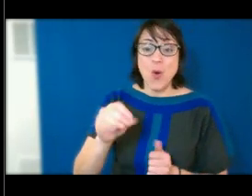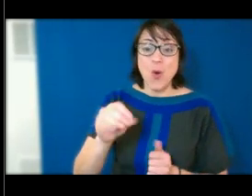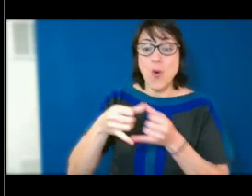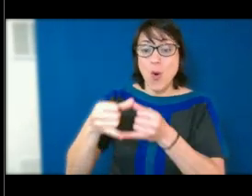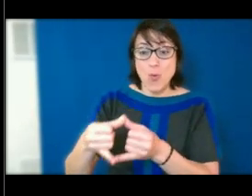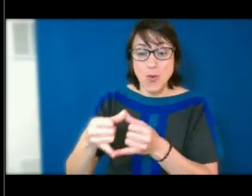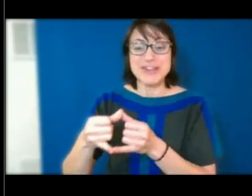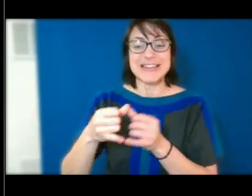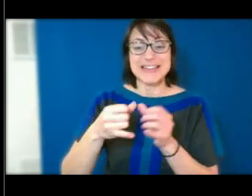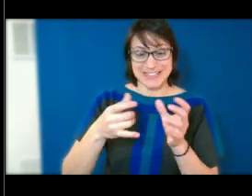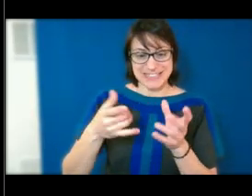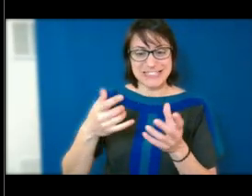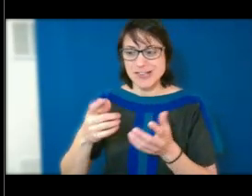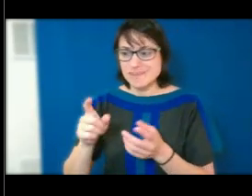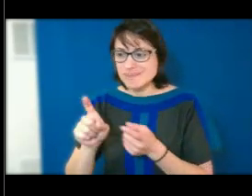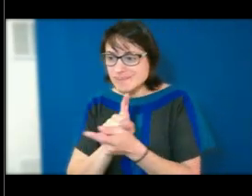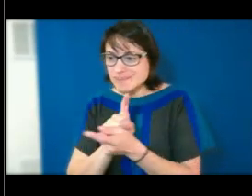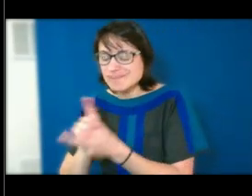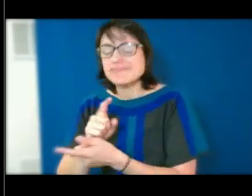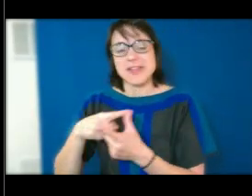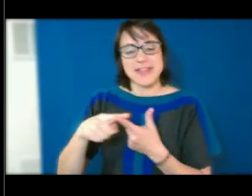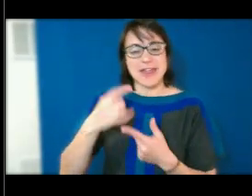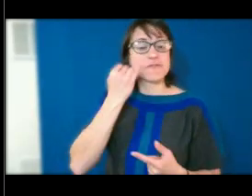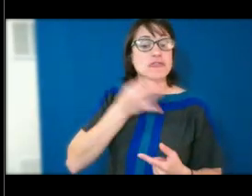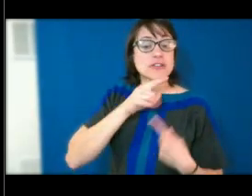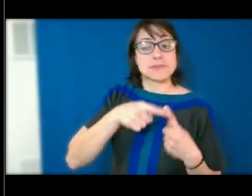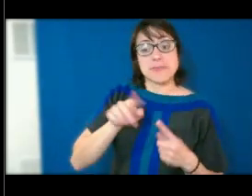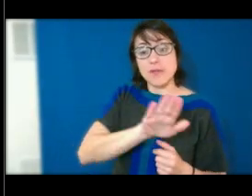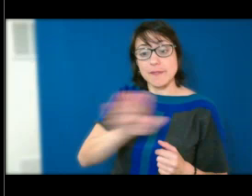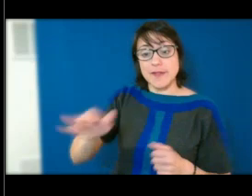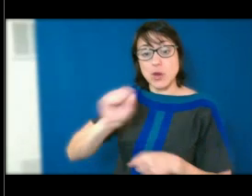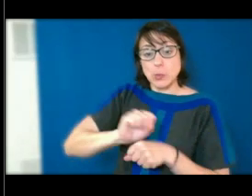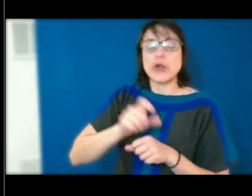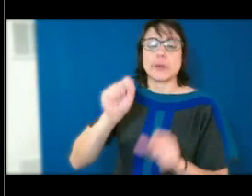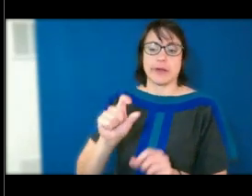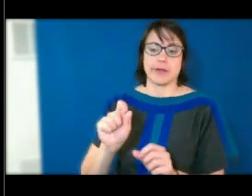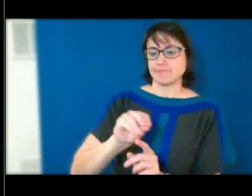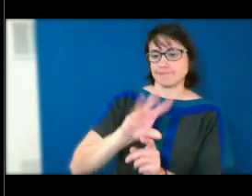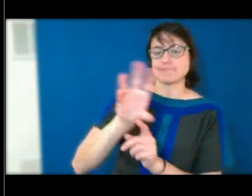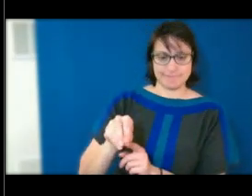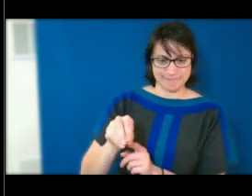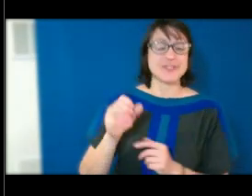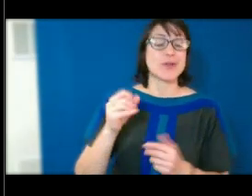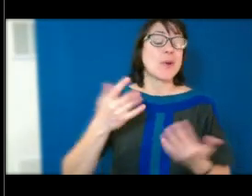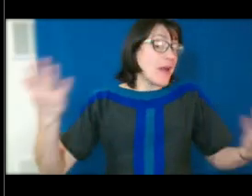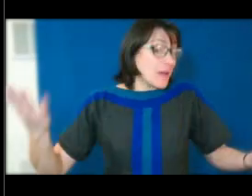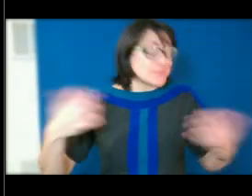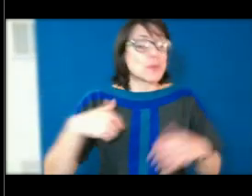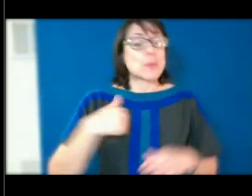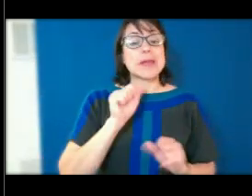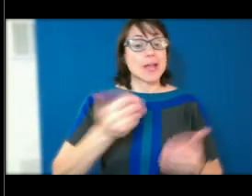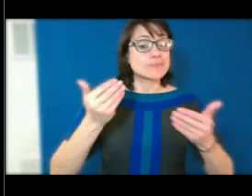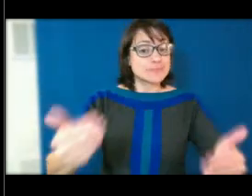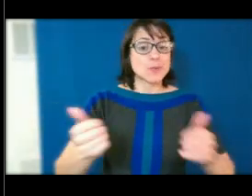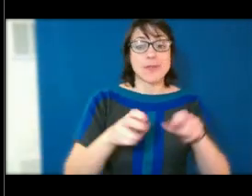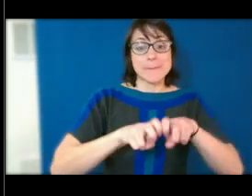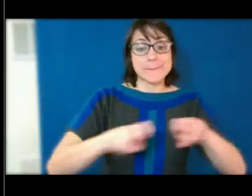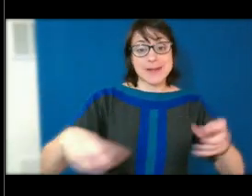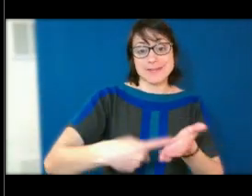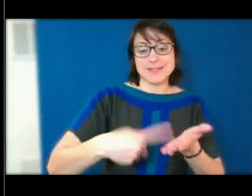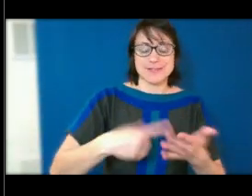has any questions, but otherwise we can launch straight into the panel discussion. And I'm just so excited you're all here. It's going to be a really great week.